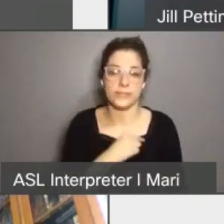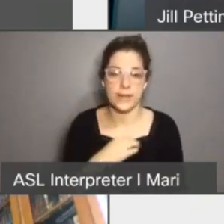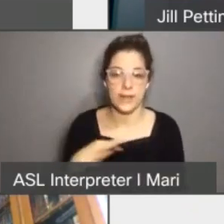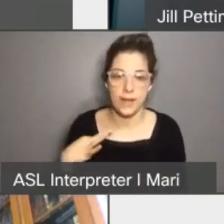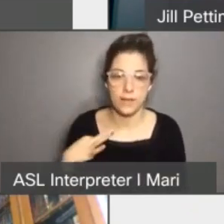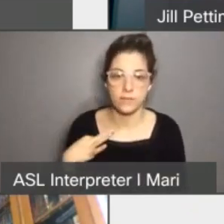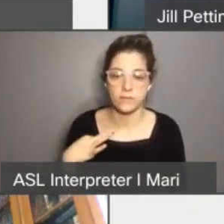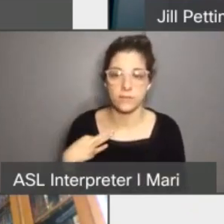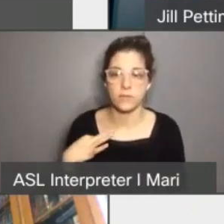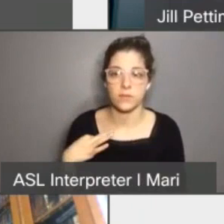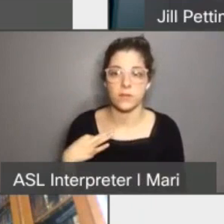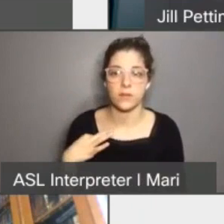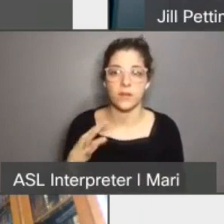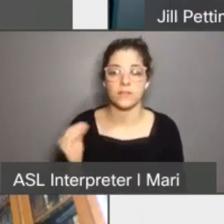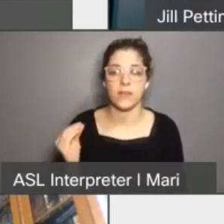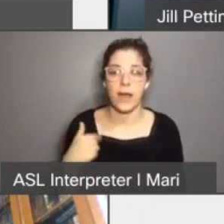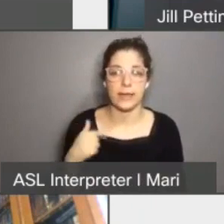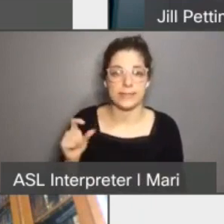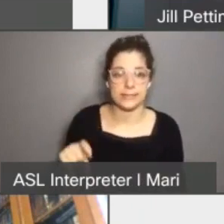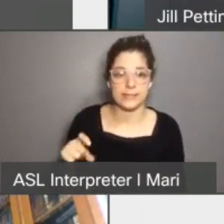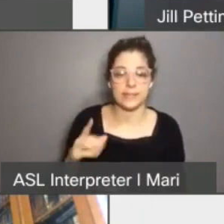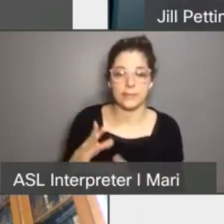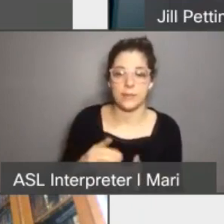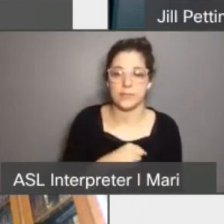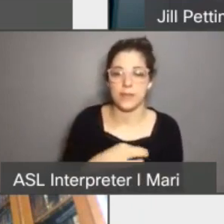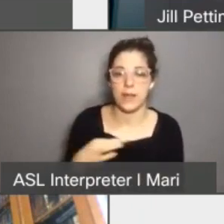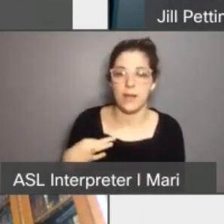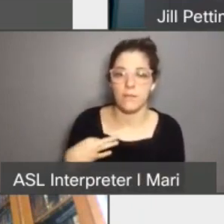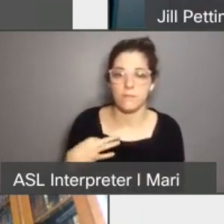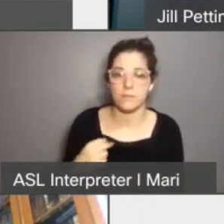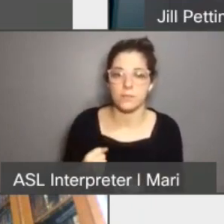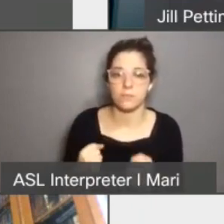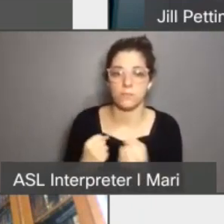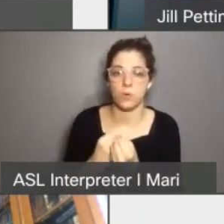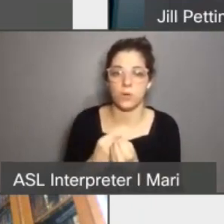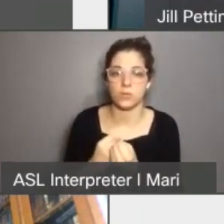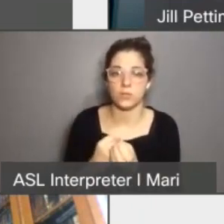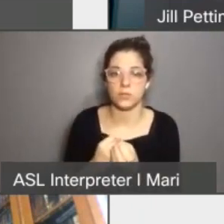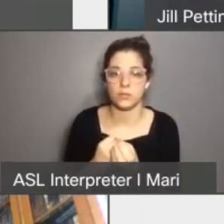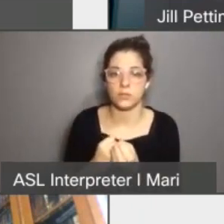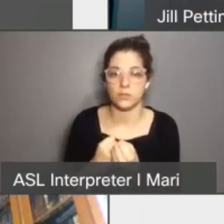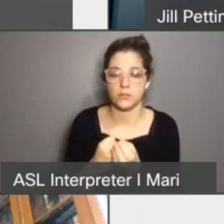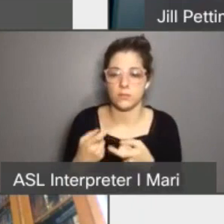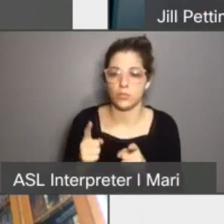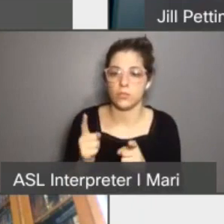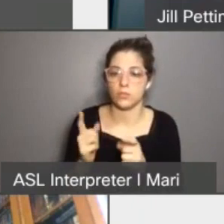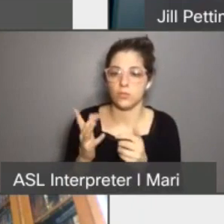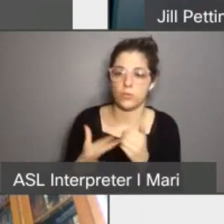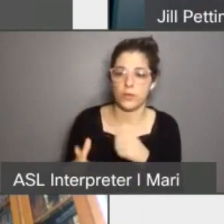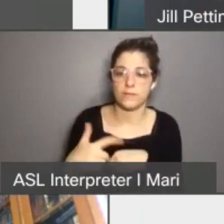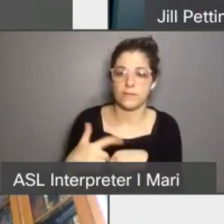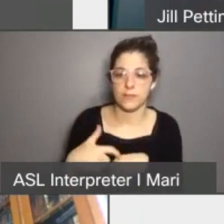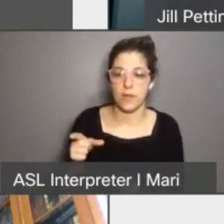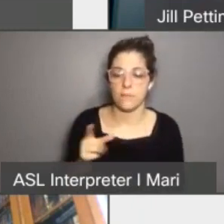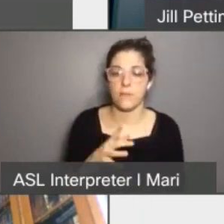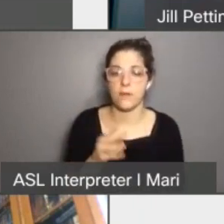and I need some staff support during the rest of the time.